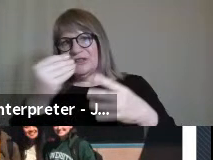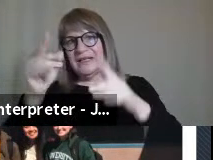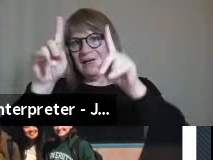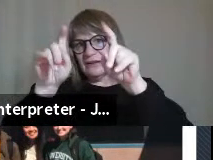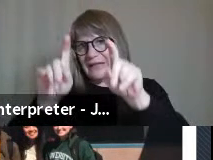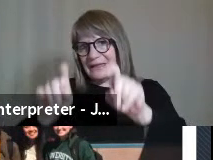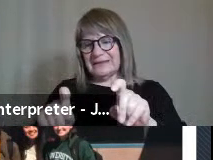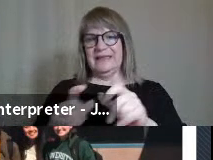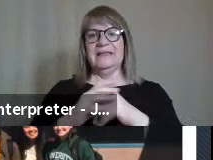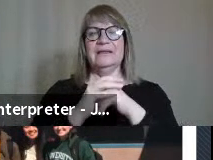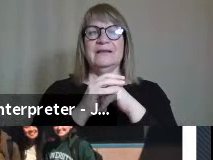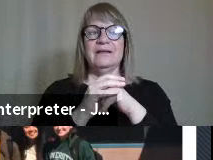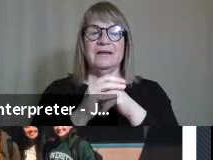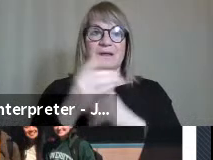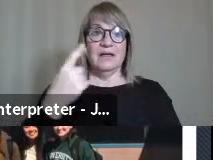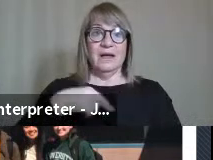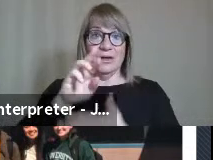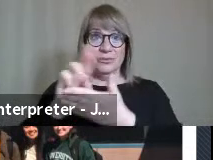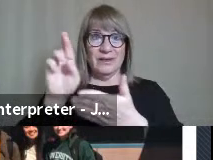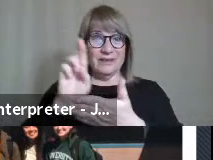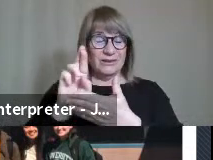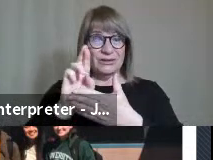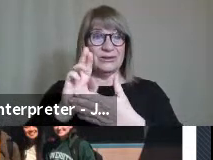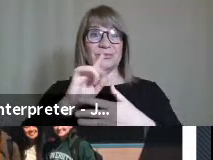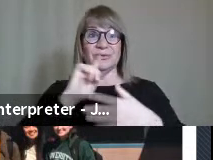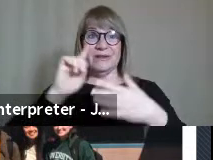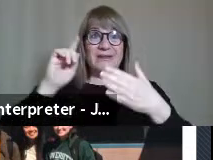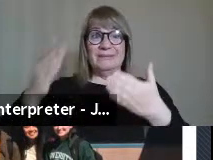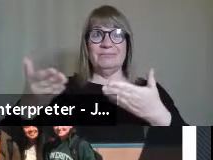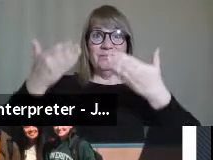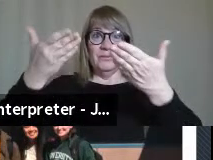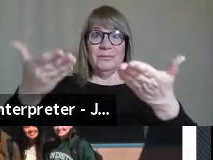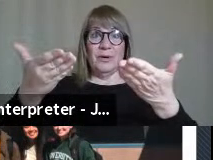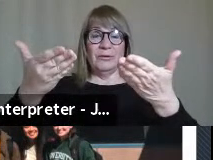often point us to new historical questions and observations